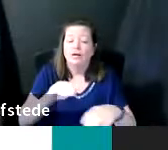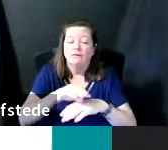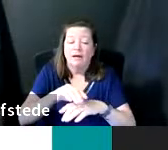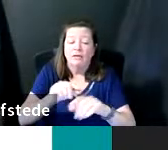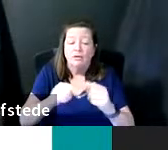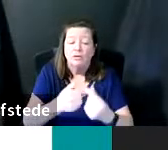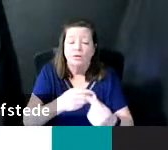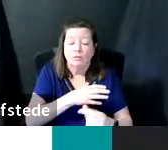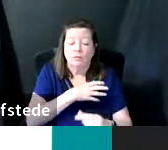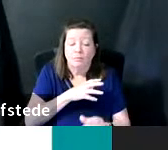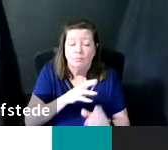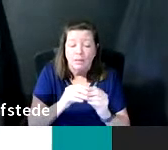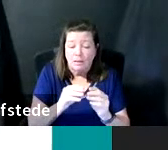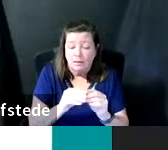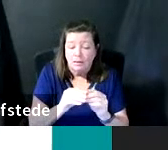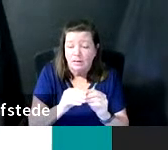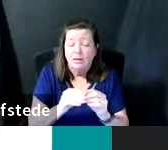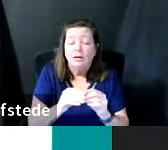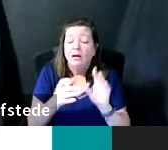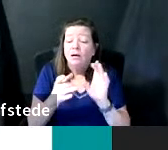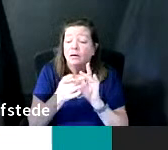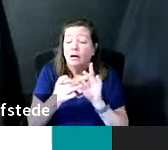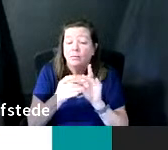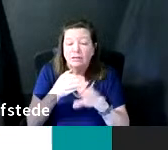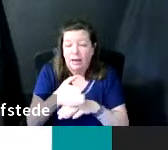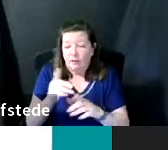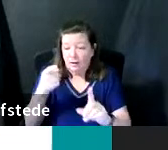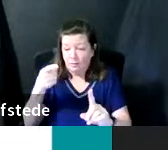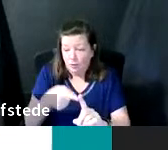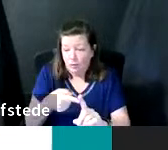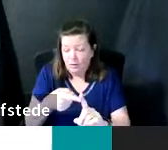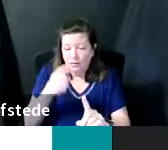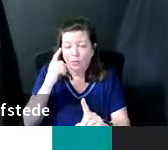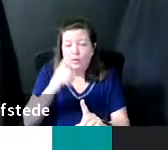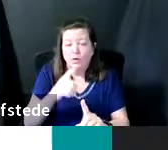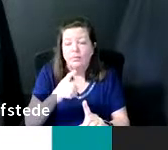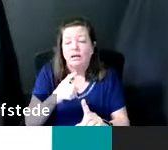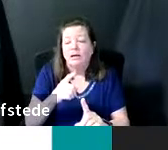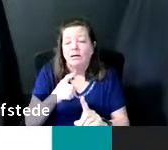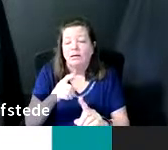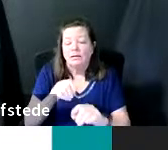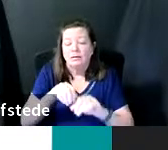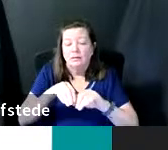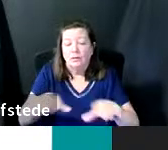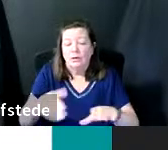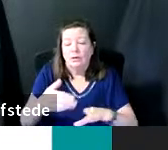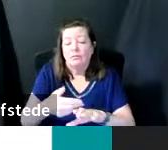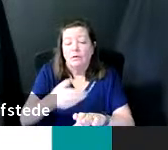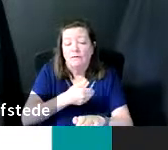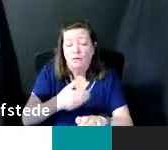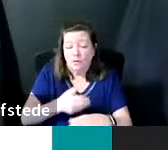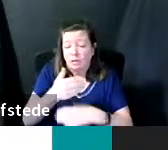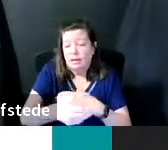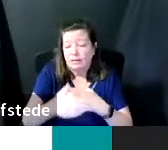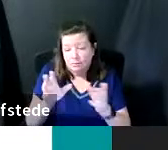Comments received after that point will be distributed to members in advance of their next meeting.